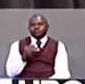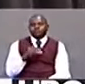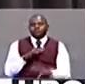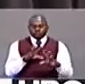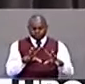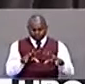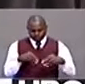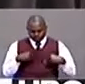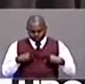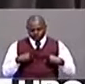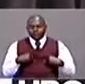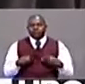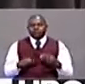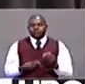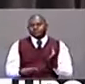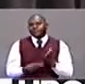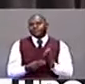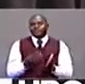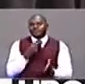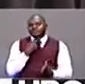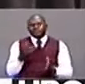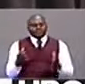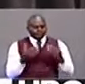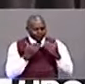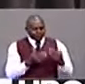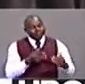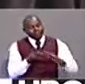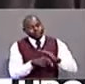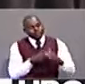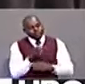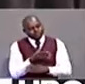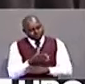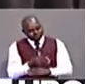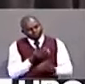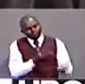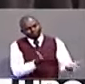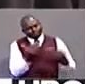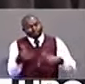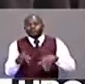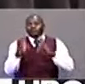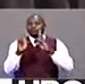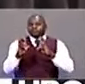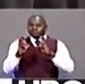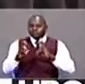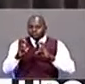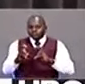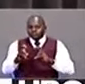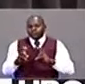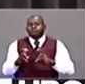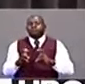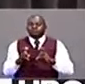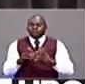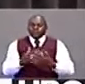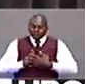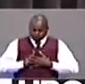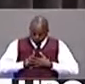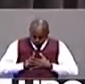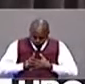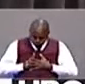Allow me also add my voice in thanking the Prime Minister for bringing this motion to pay